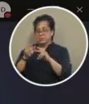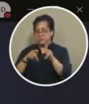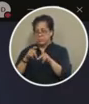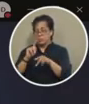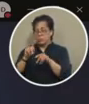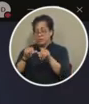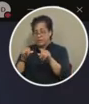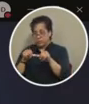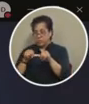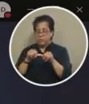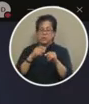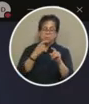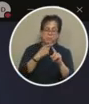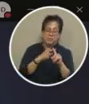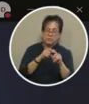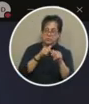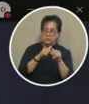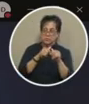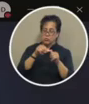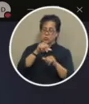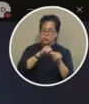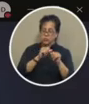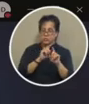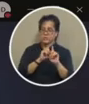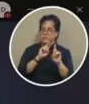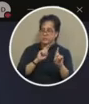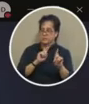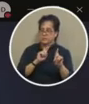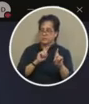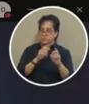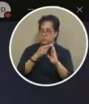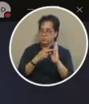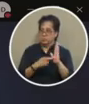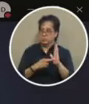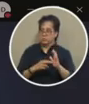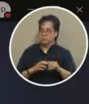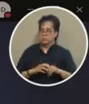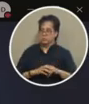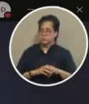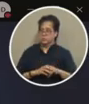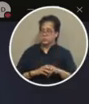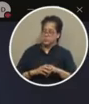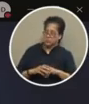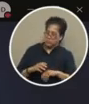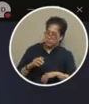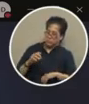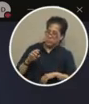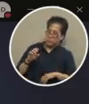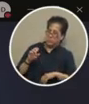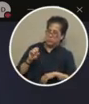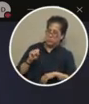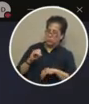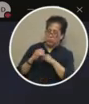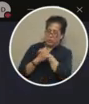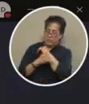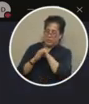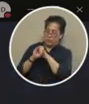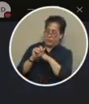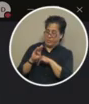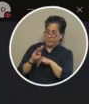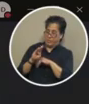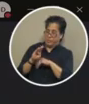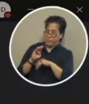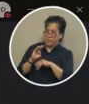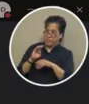following the social distancing guidelines. So are country clubs defined,